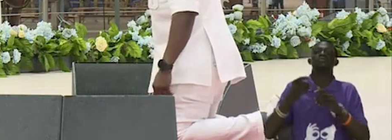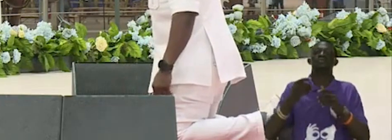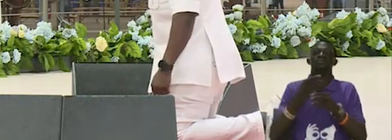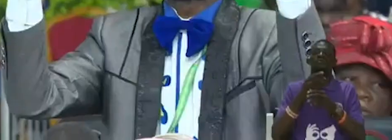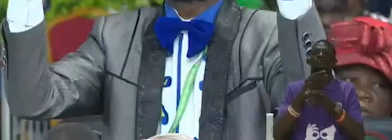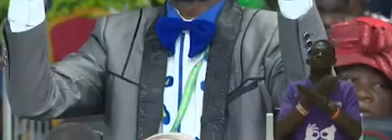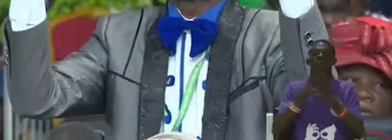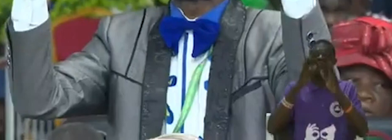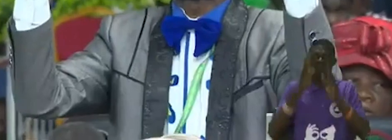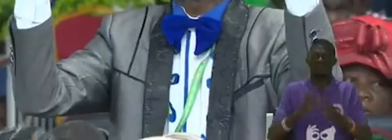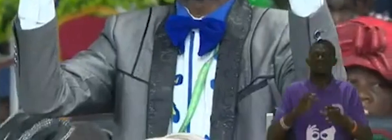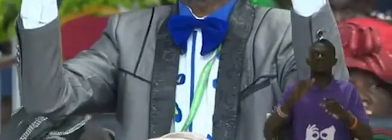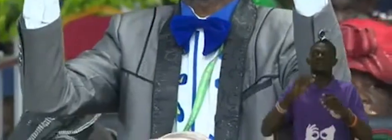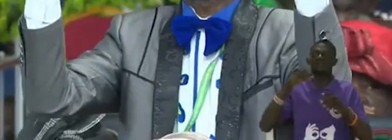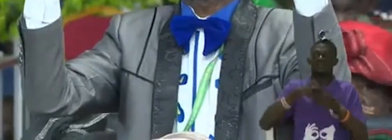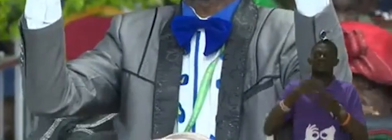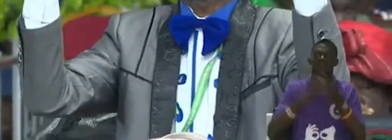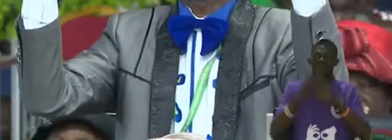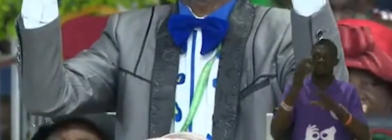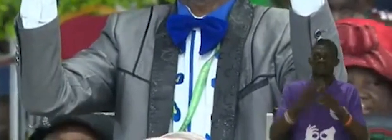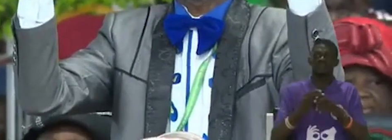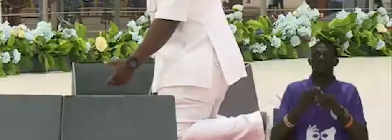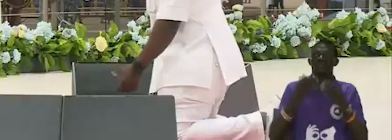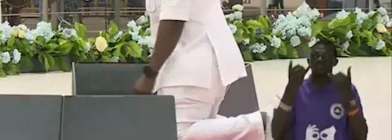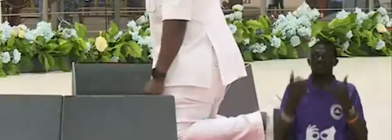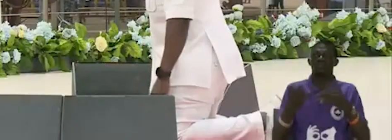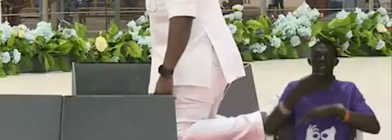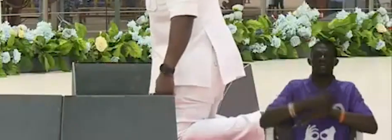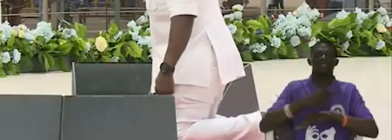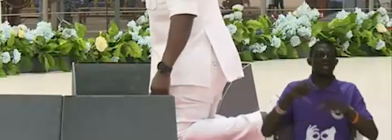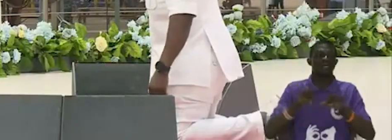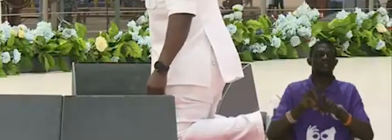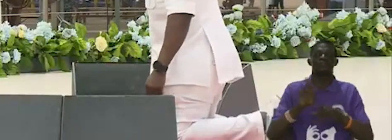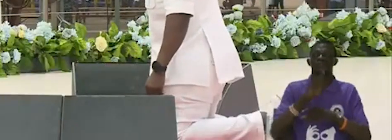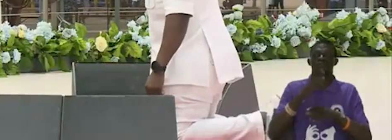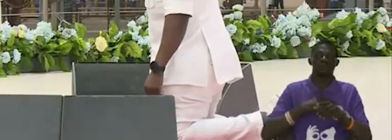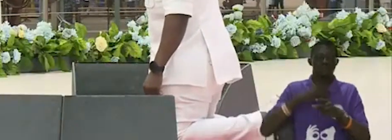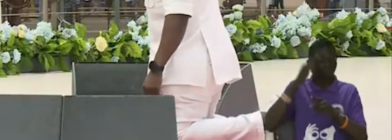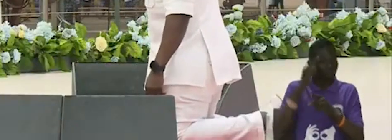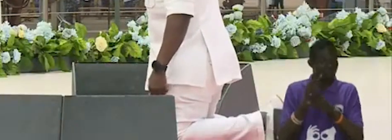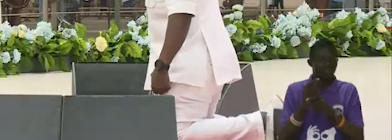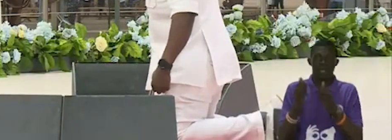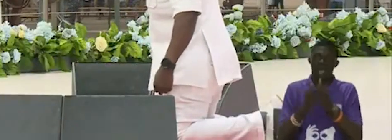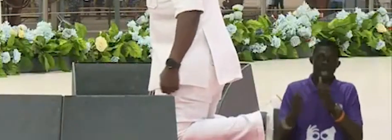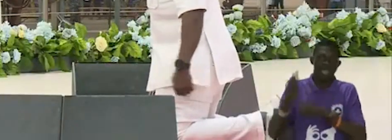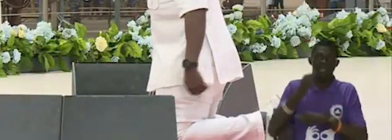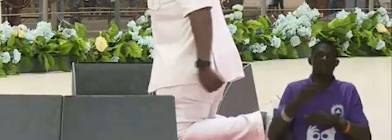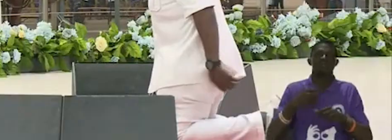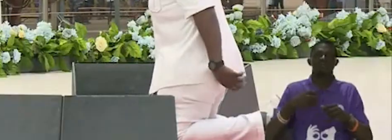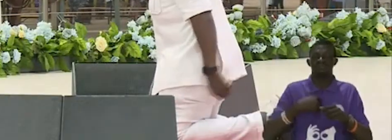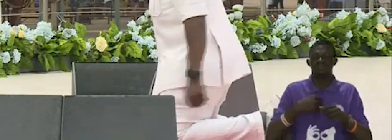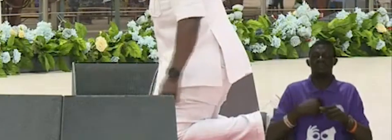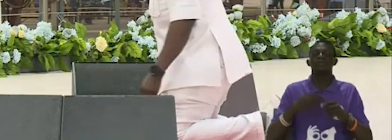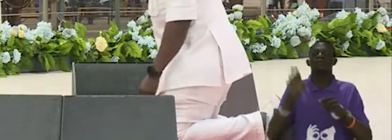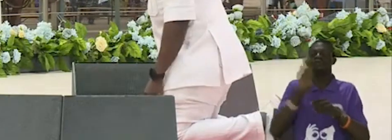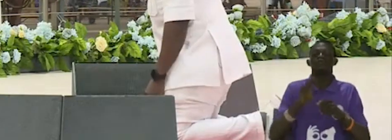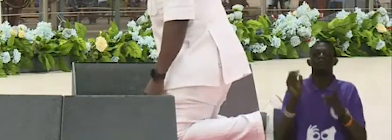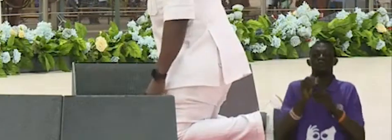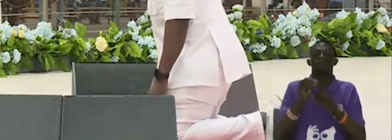Jesus. Father, tonight, as you've used my brothers ahead of me, please use me also in Jesus'